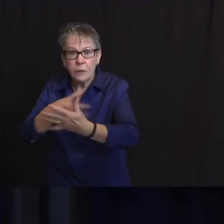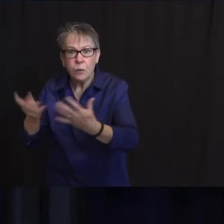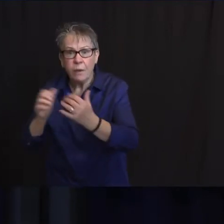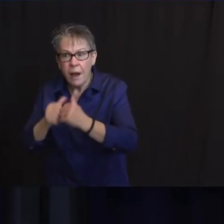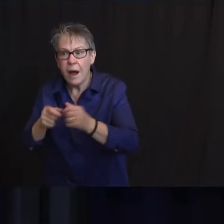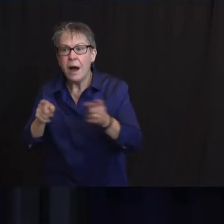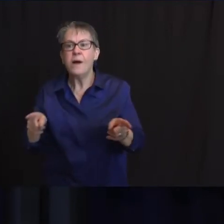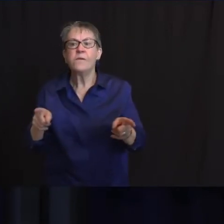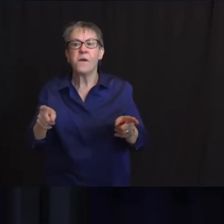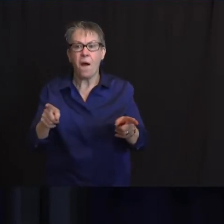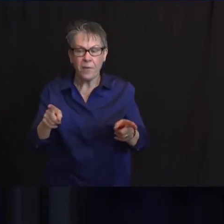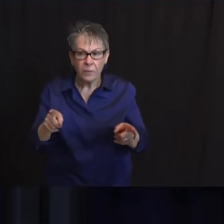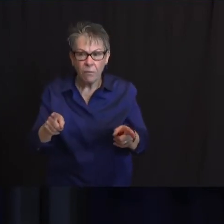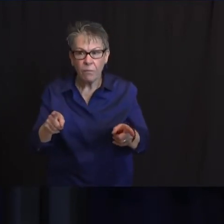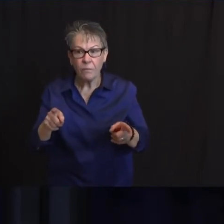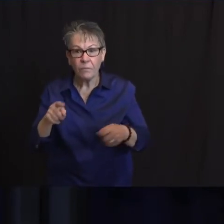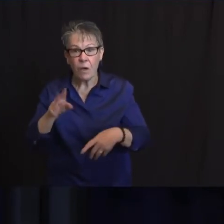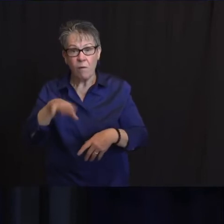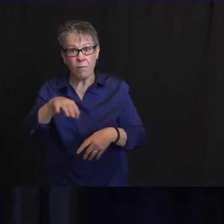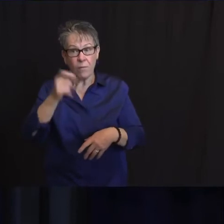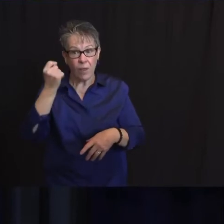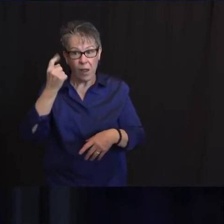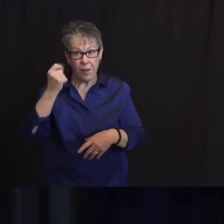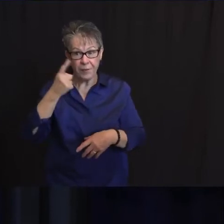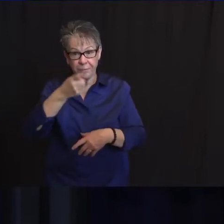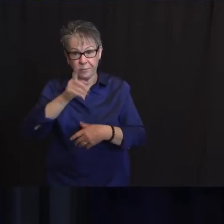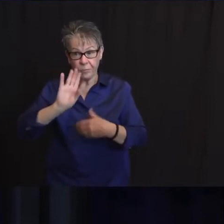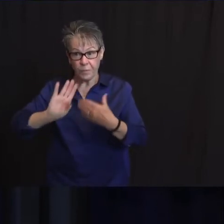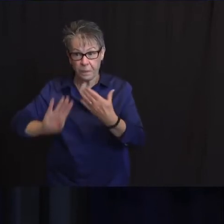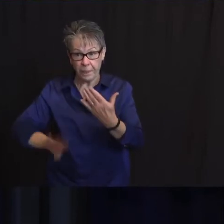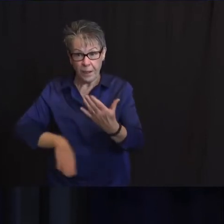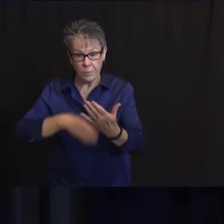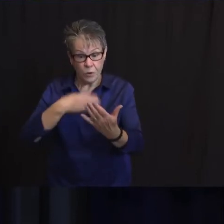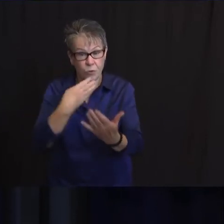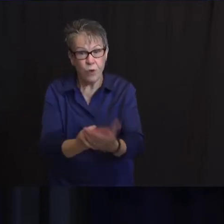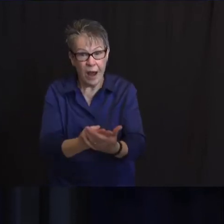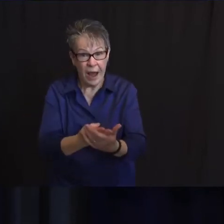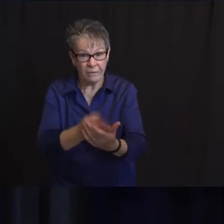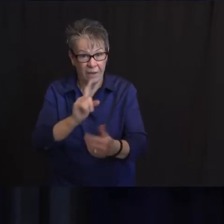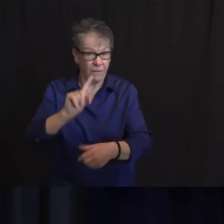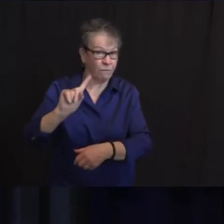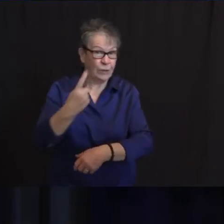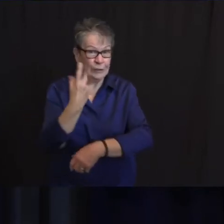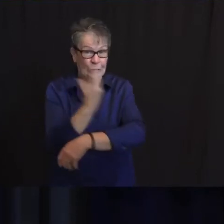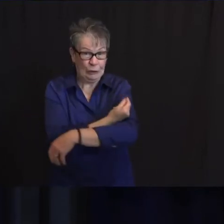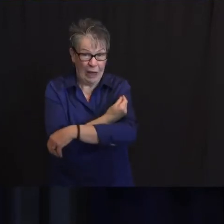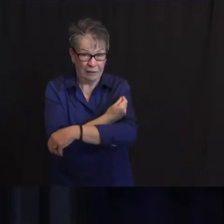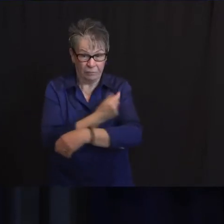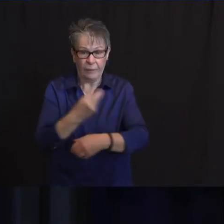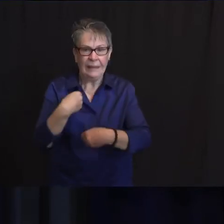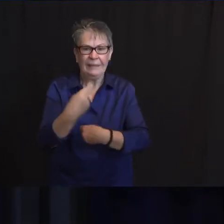you leave after your first dose. We did find, and I can attest to